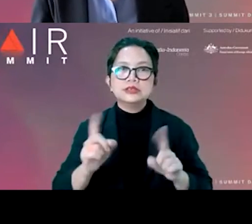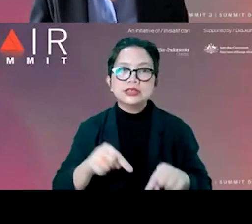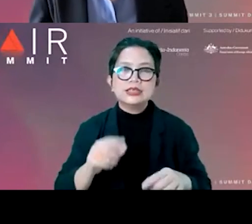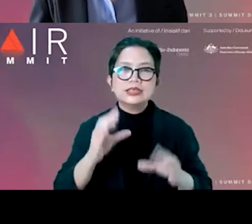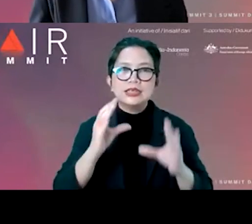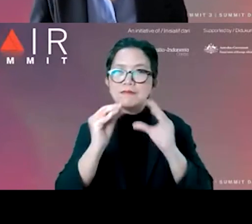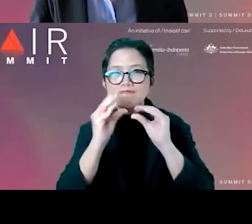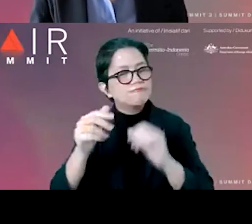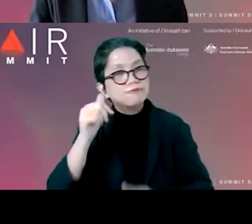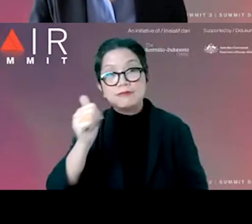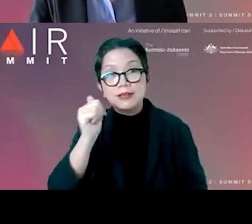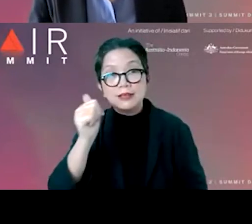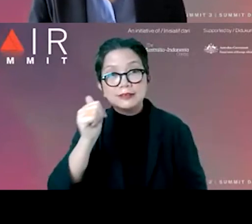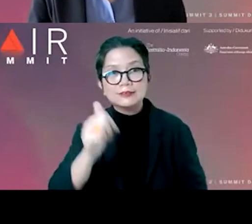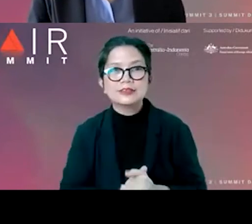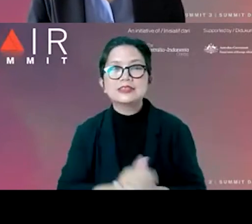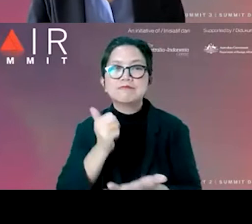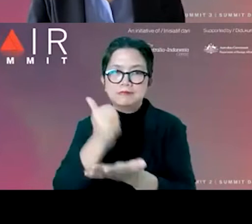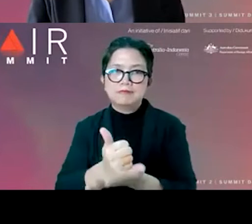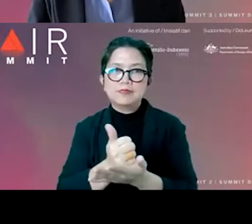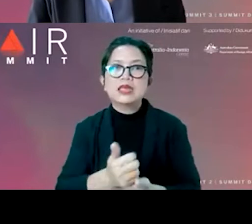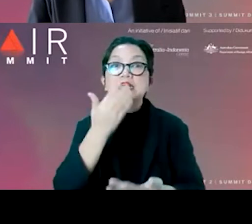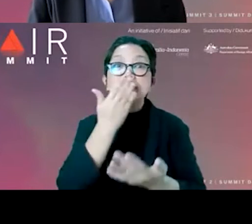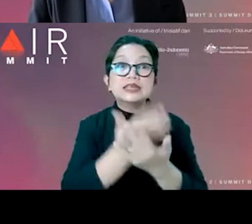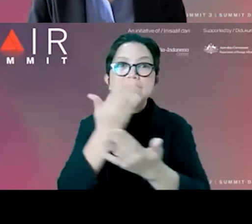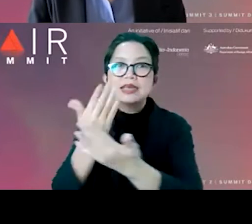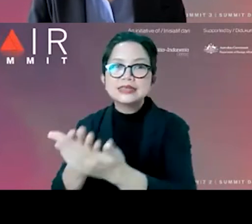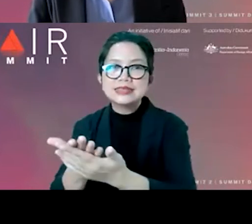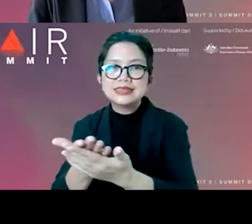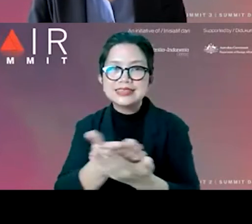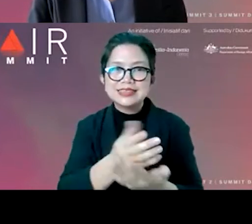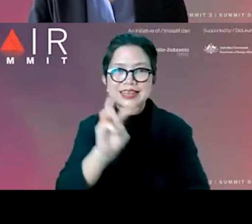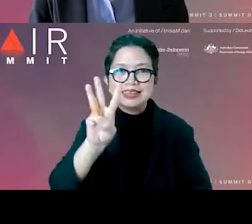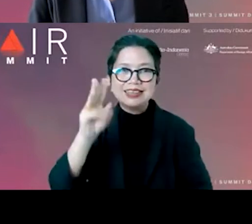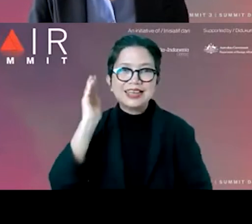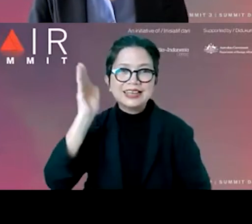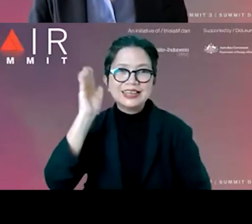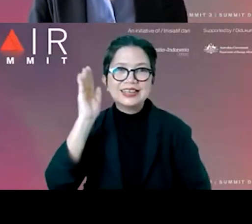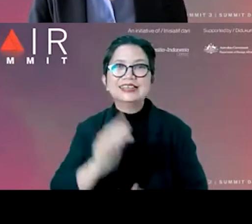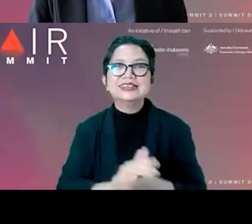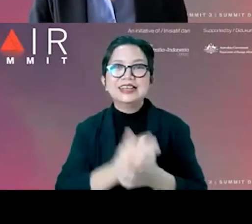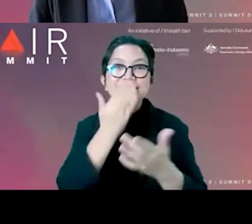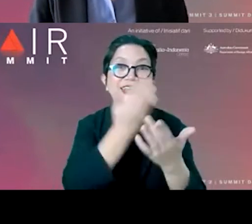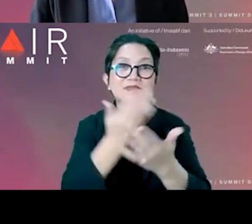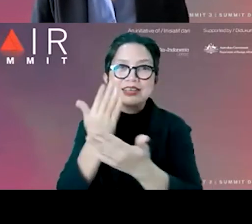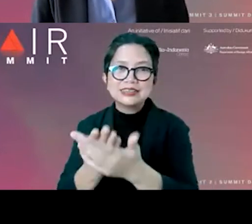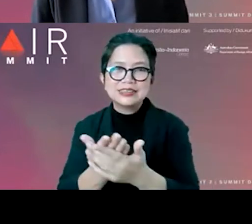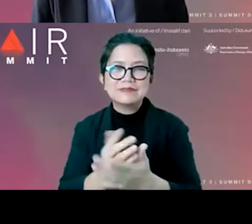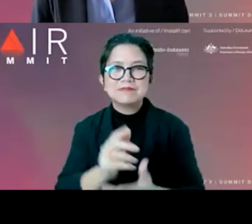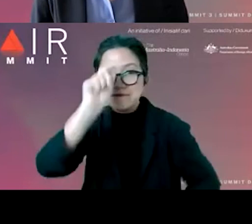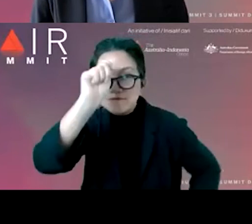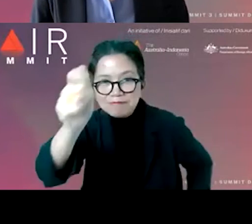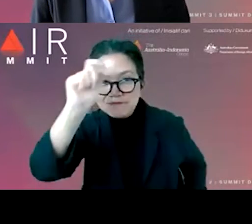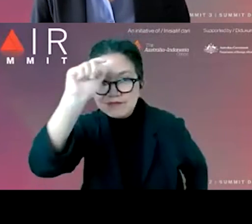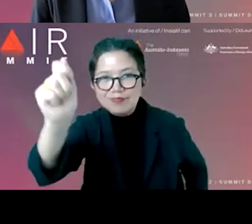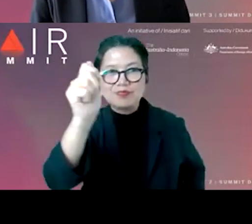So thank you to the three of you for your time and your efforts, much appreciated. And I would like to properly thank the panelists and